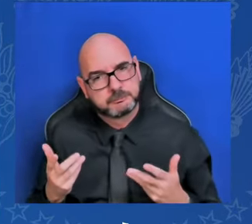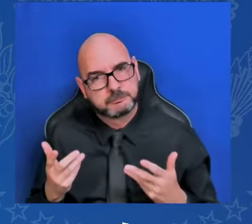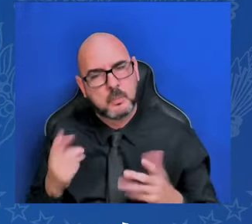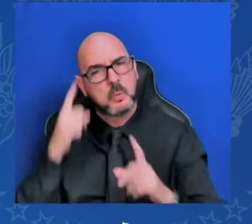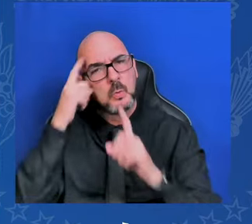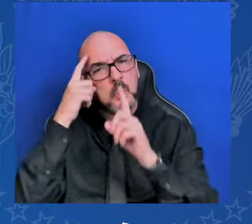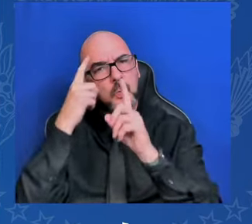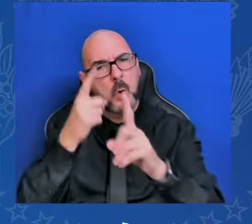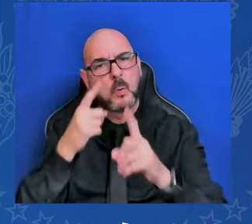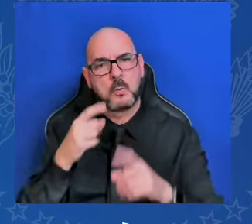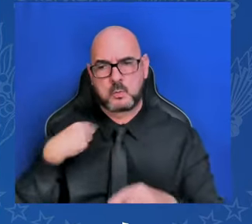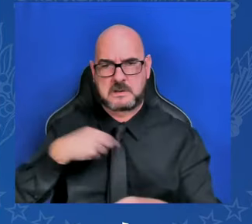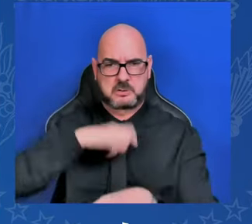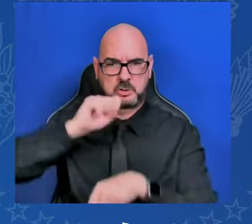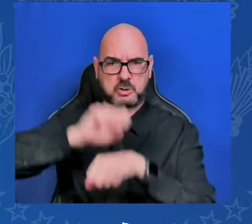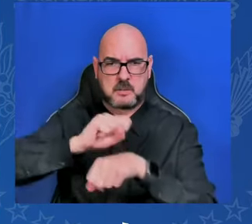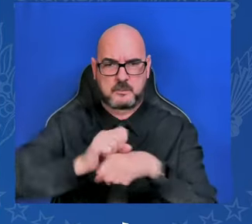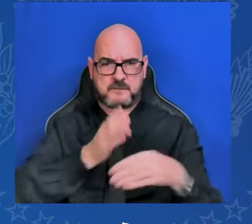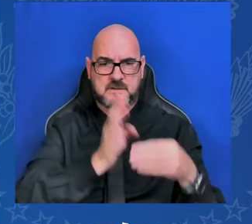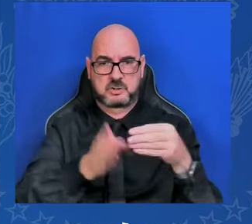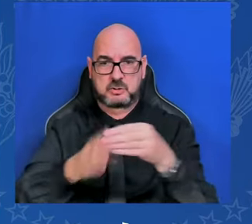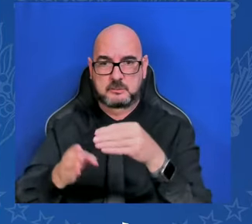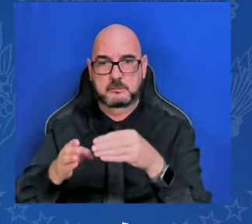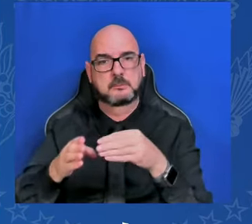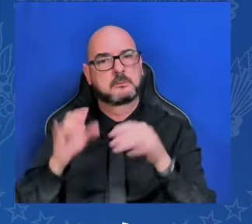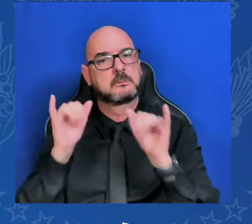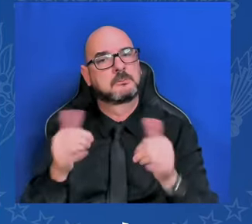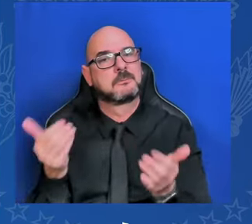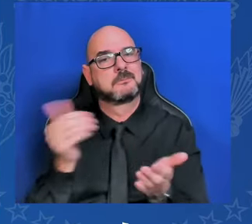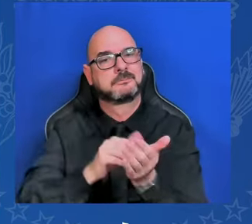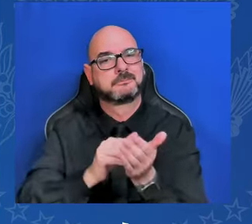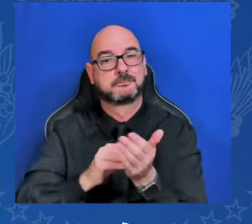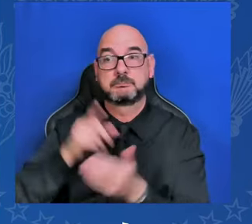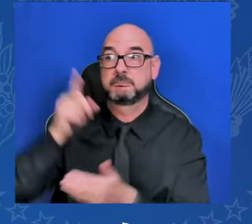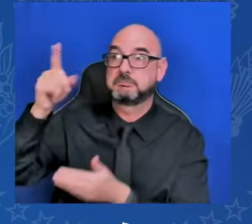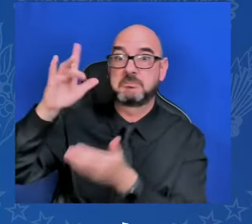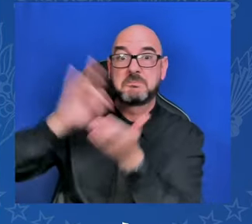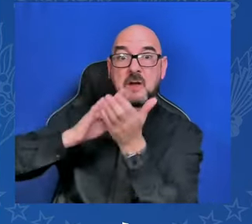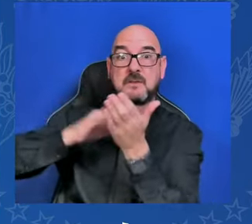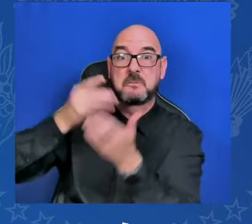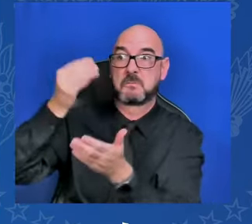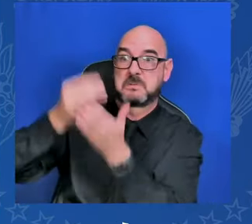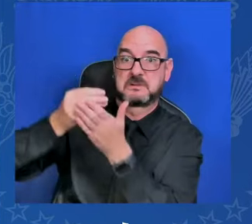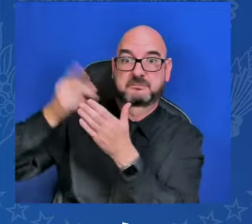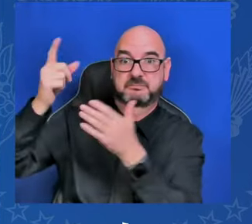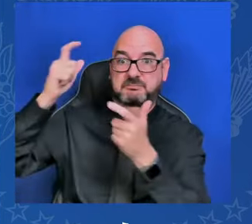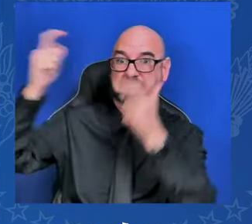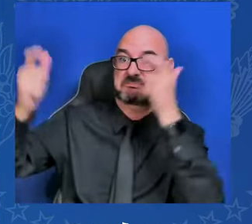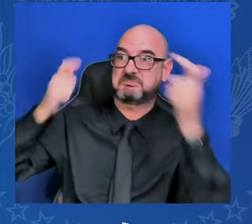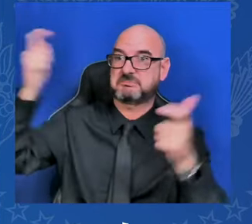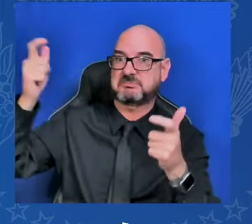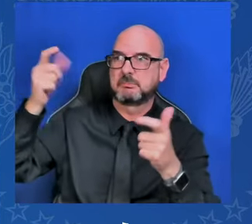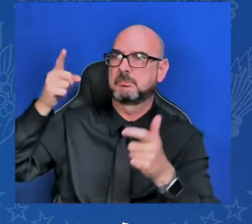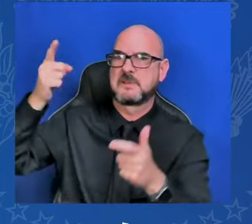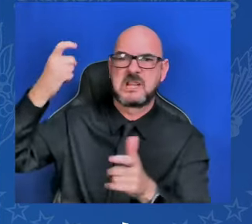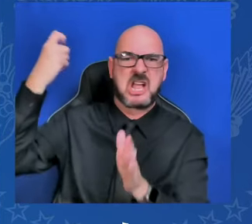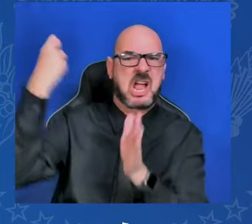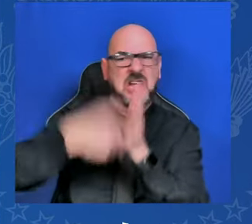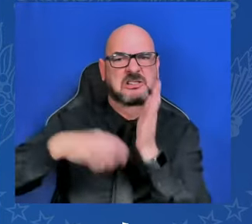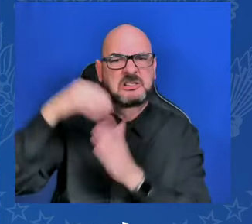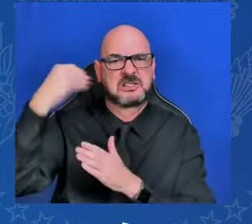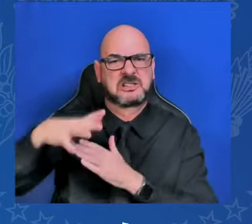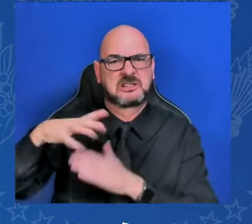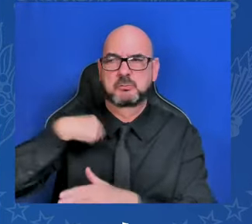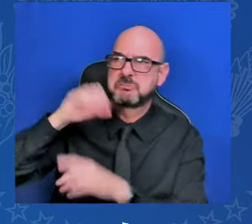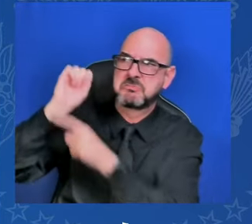Pharma again to lower prescription costs for everybody. And by the way, you know, when my Republican friends were taking